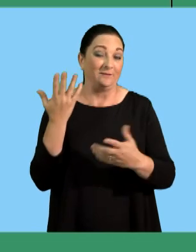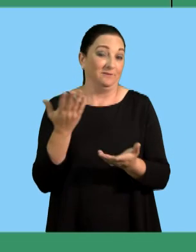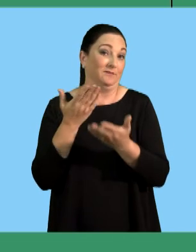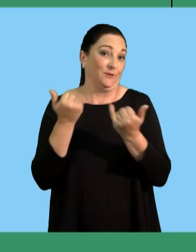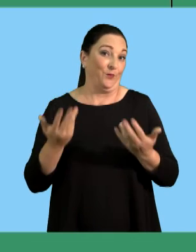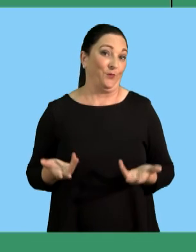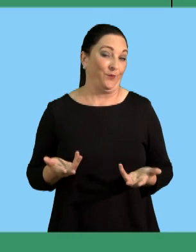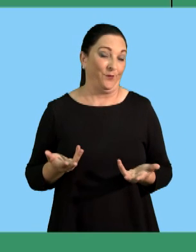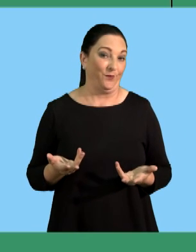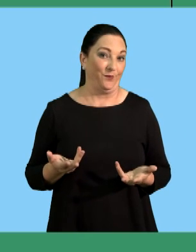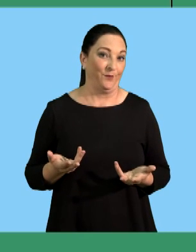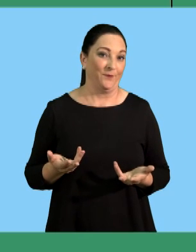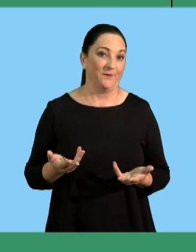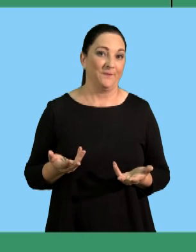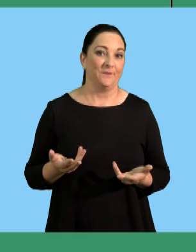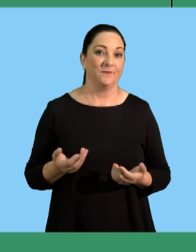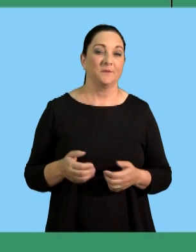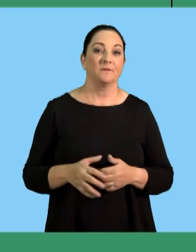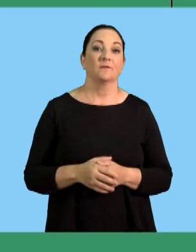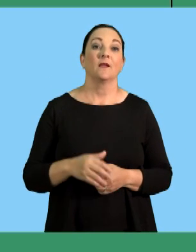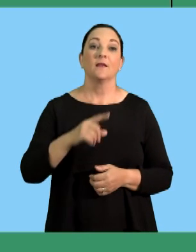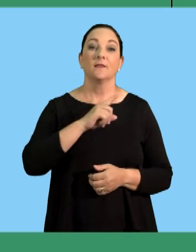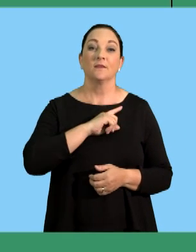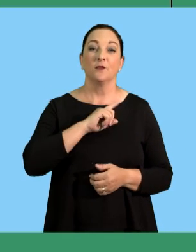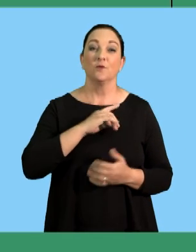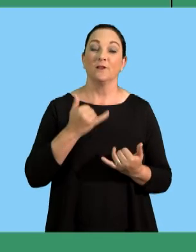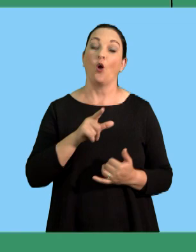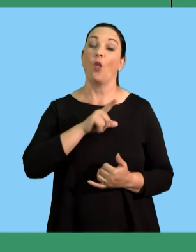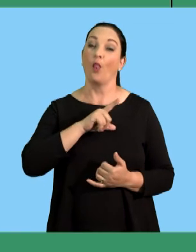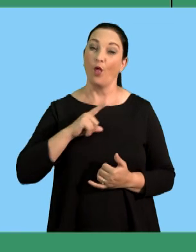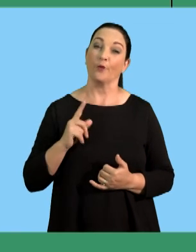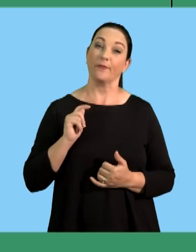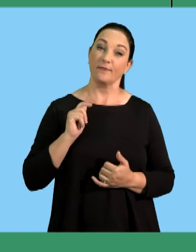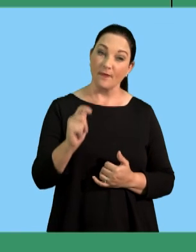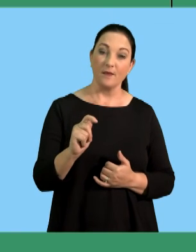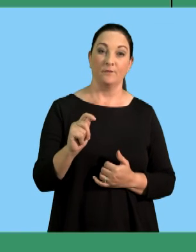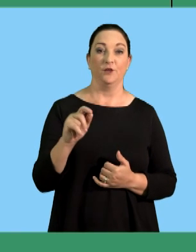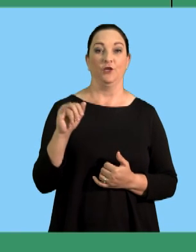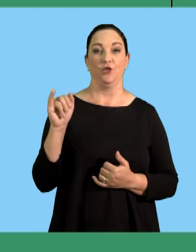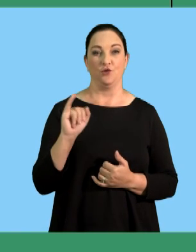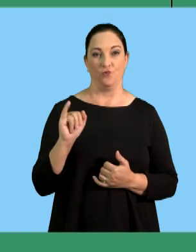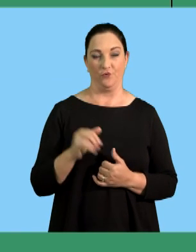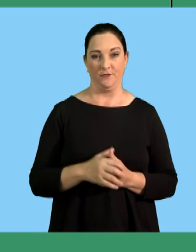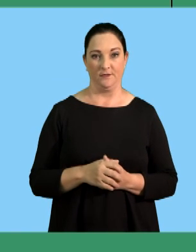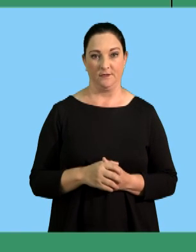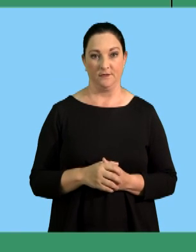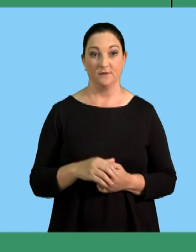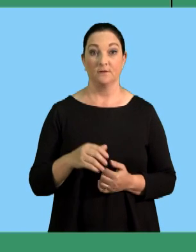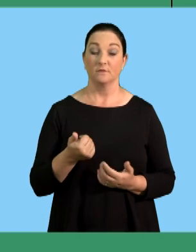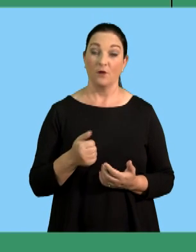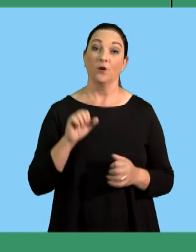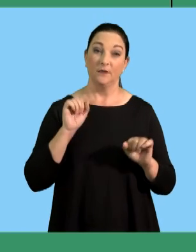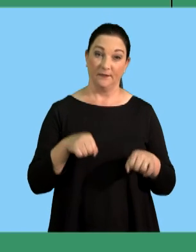is not known. And then this would be applicable to long-term insurance. So you should know